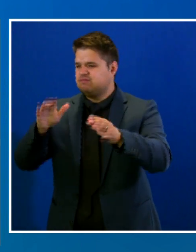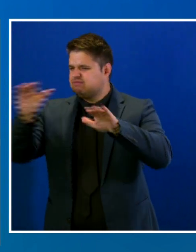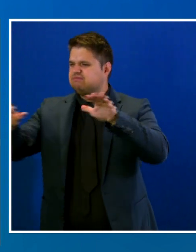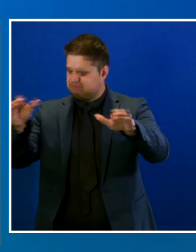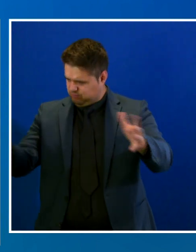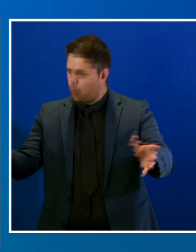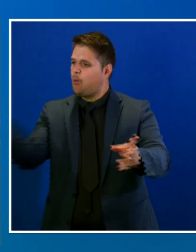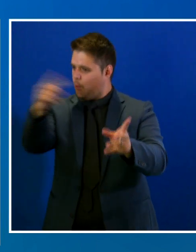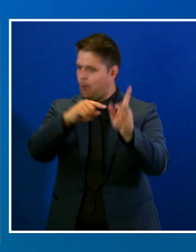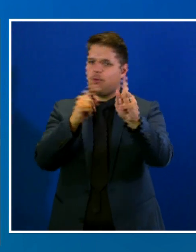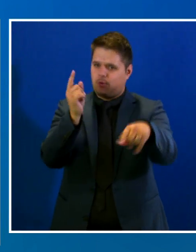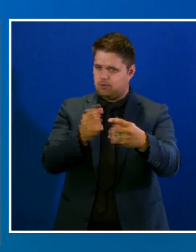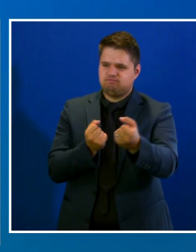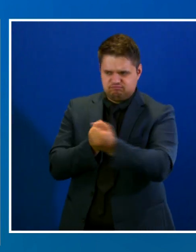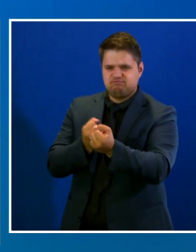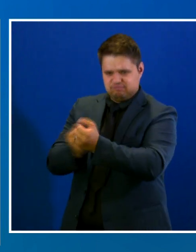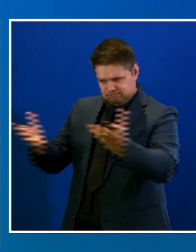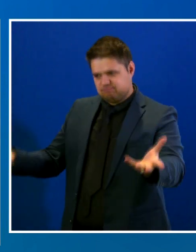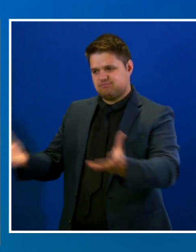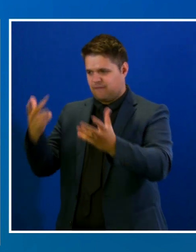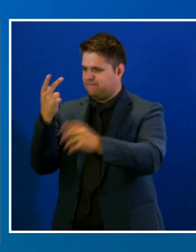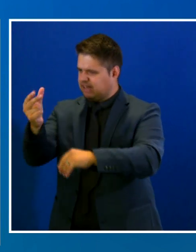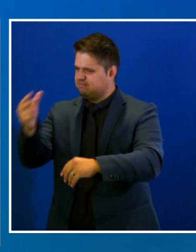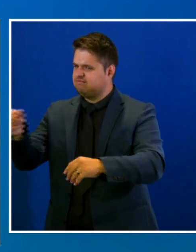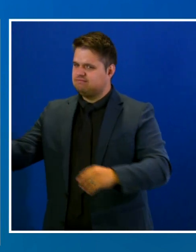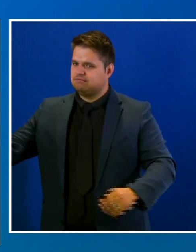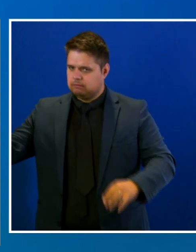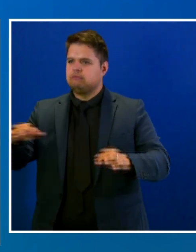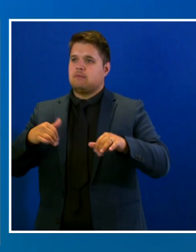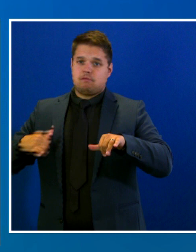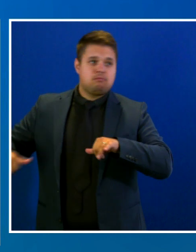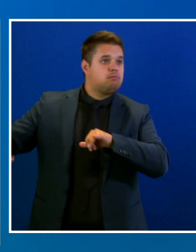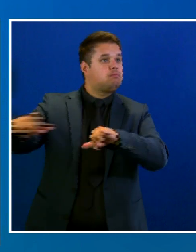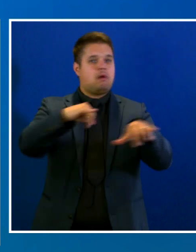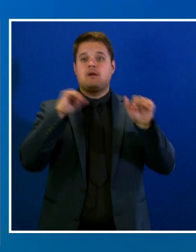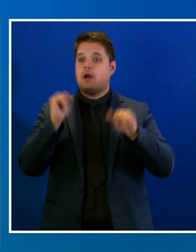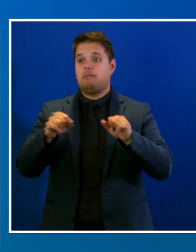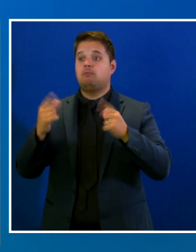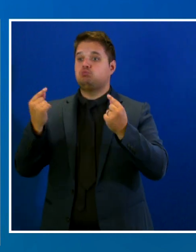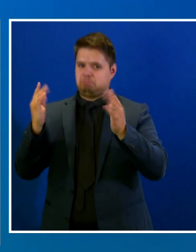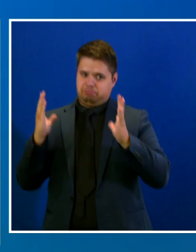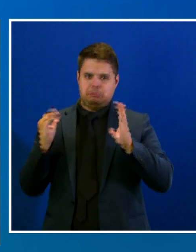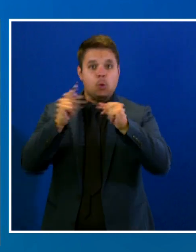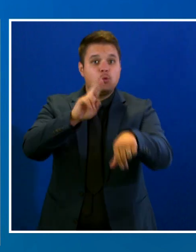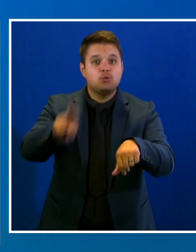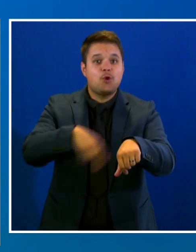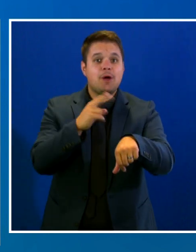get us back to normalcy as soon as possible. Stay well, Vancouver.